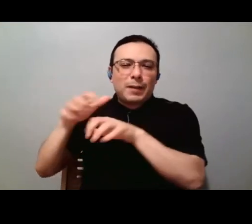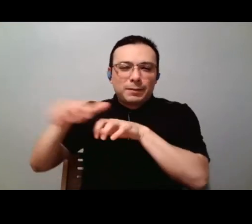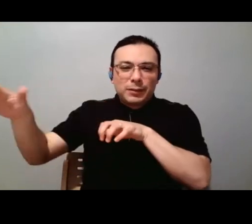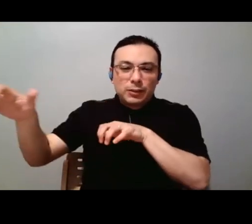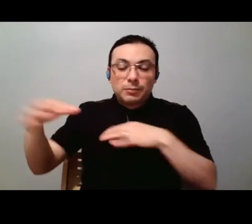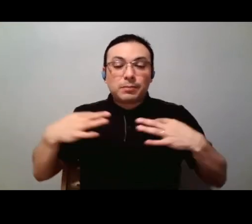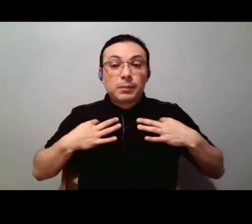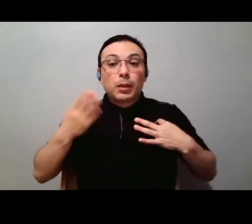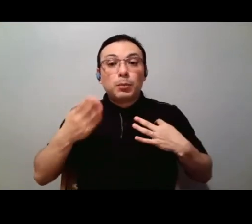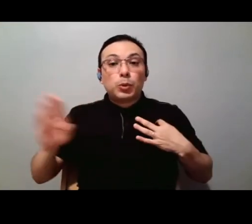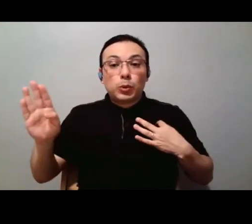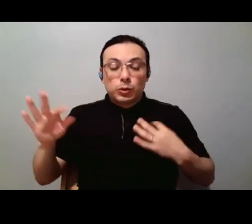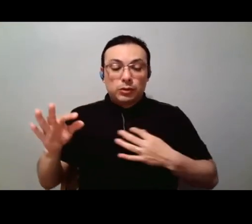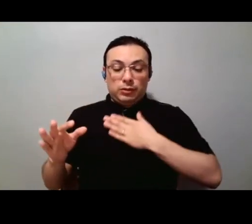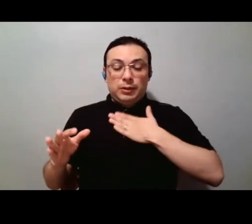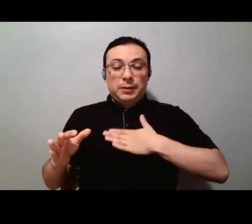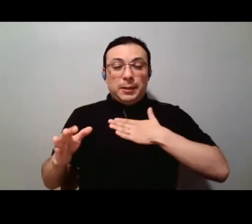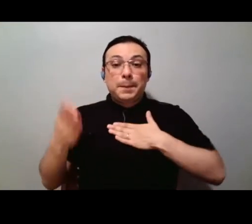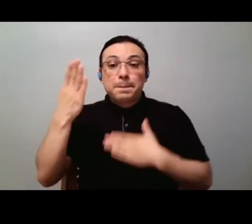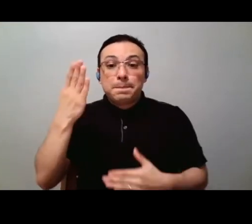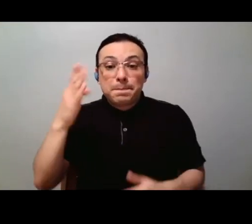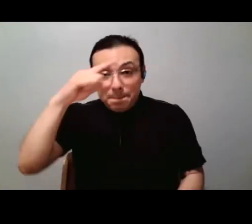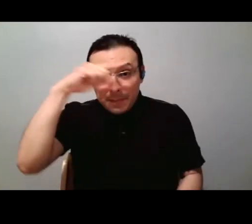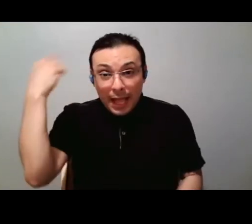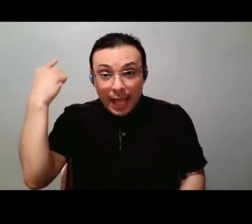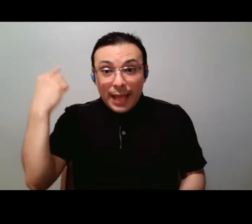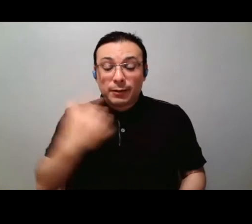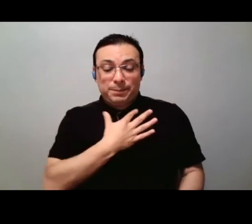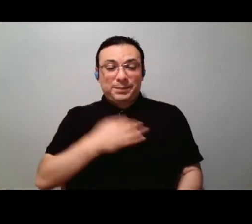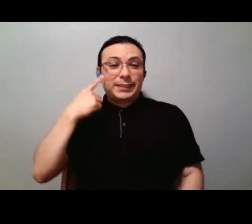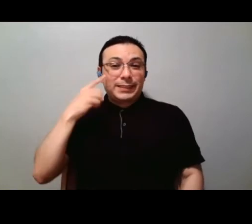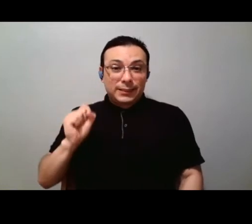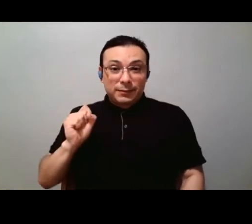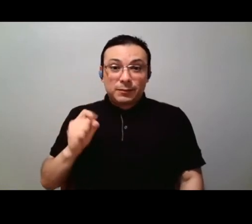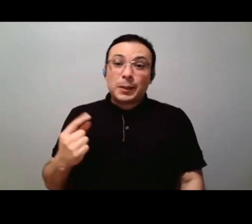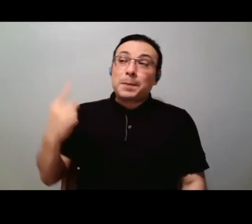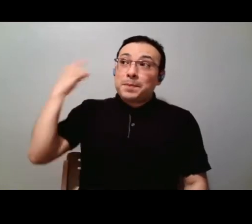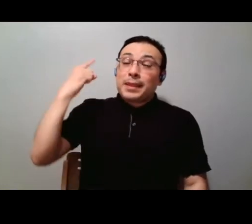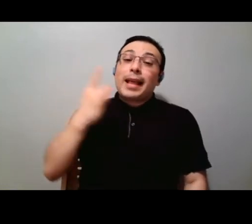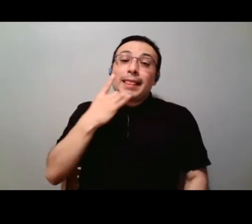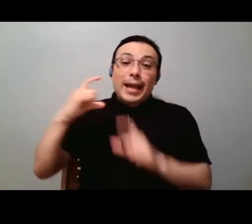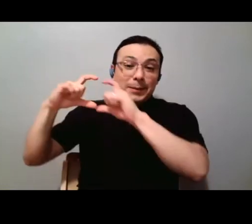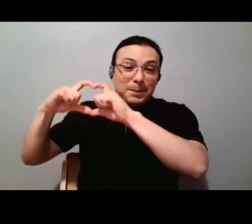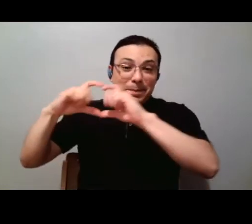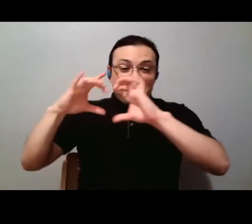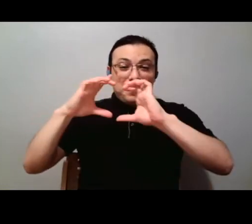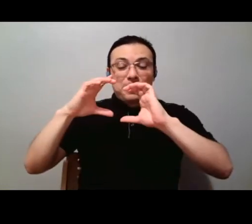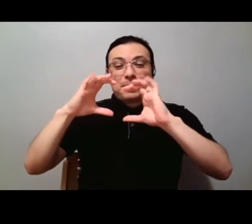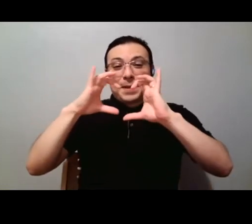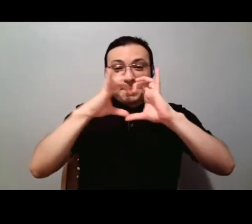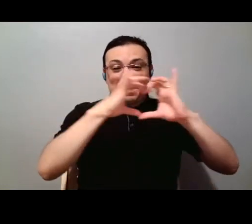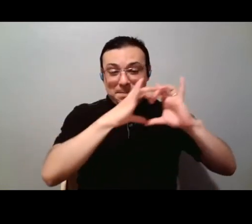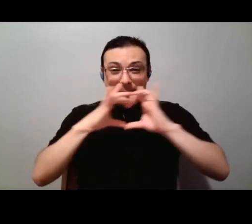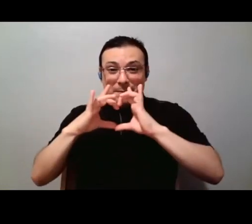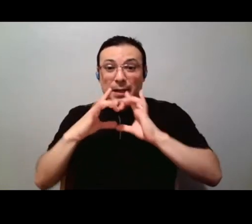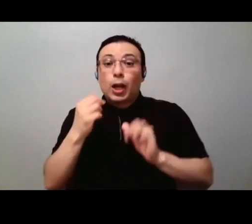and a silver chain in my studio apartment with red heart lights behind me under a large photograph of an eight-year-old